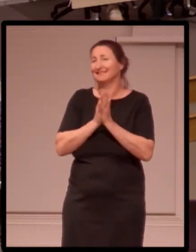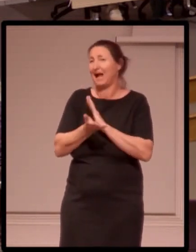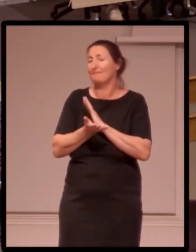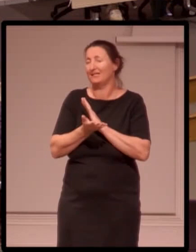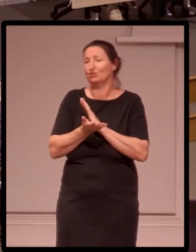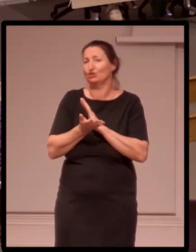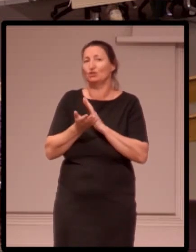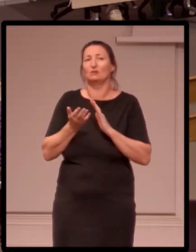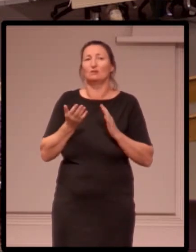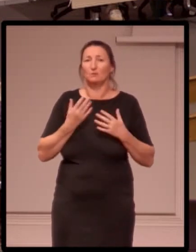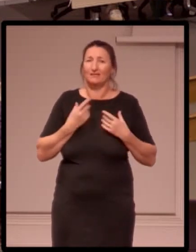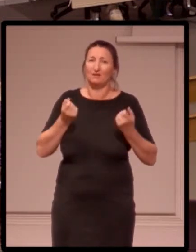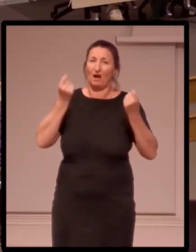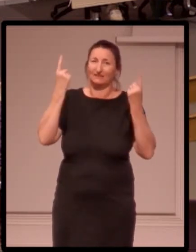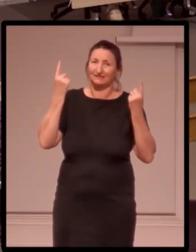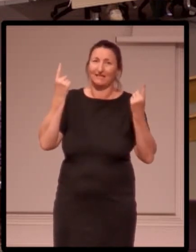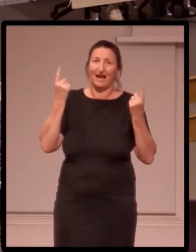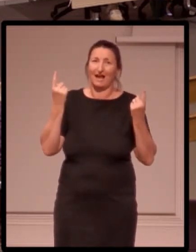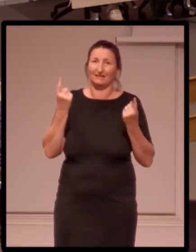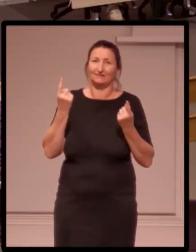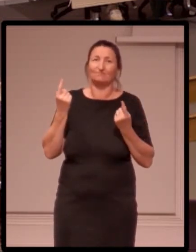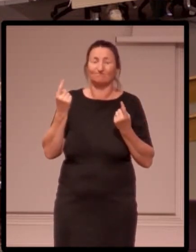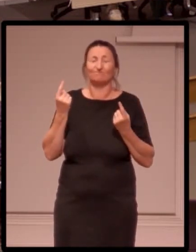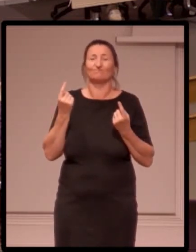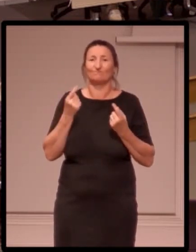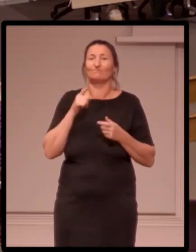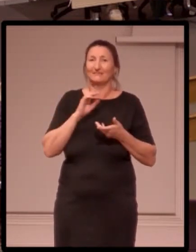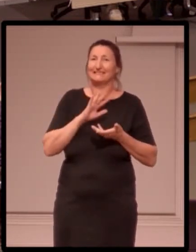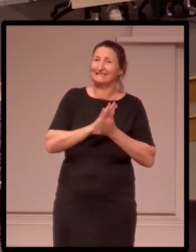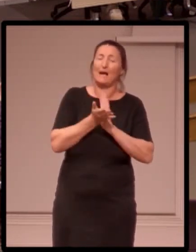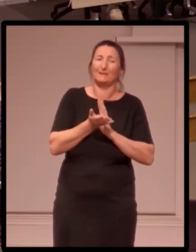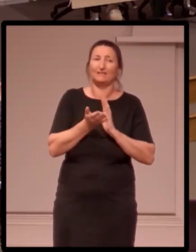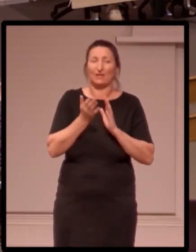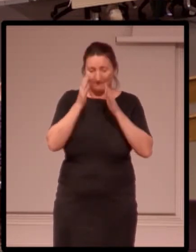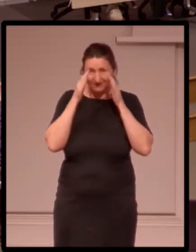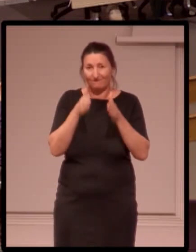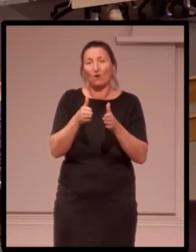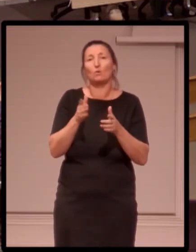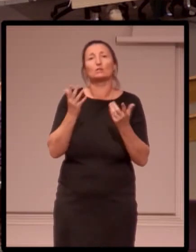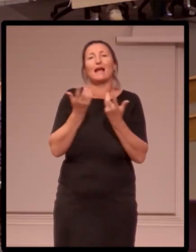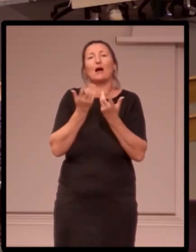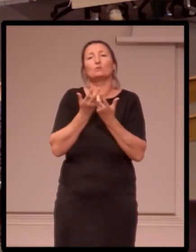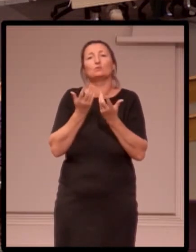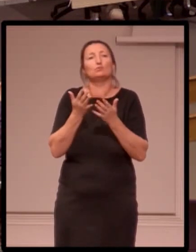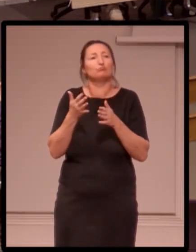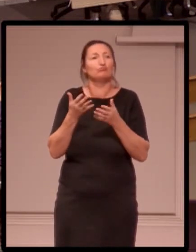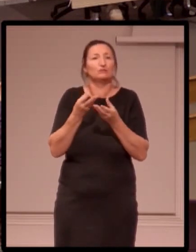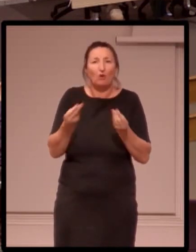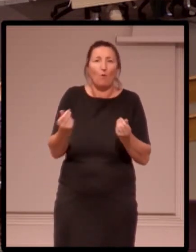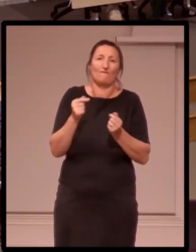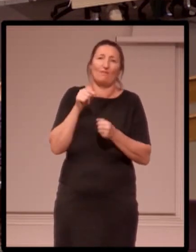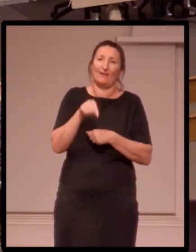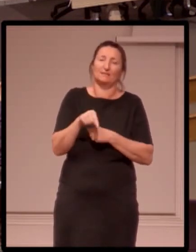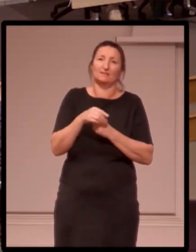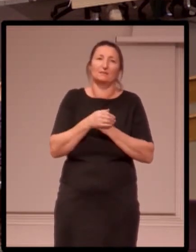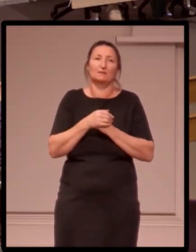damage that we need to understand and that we need to focus on in about how we repair some of that together.